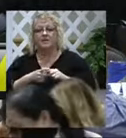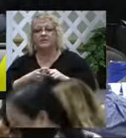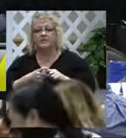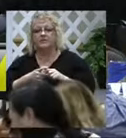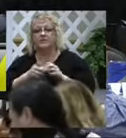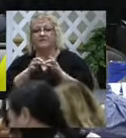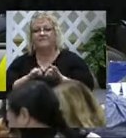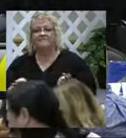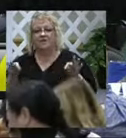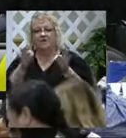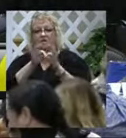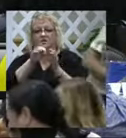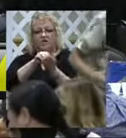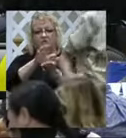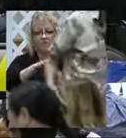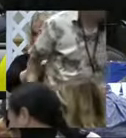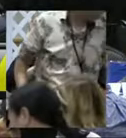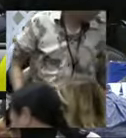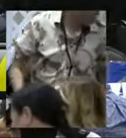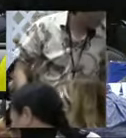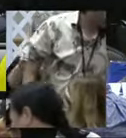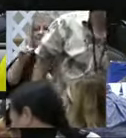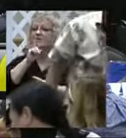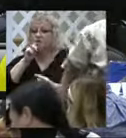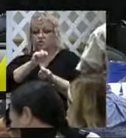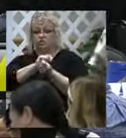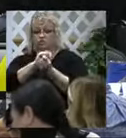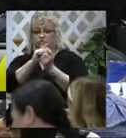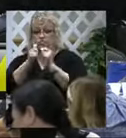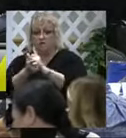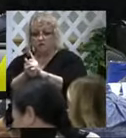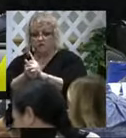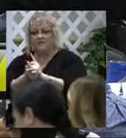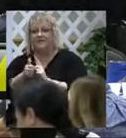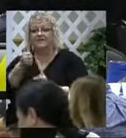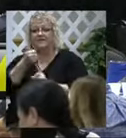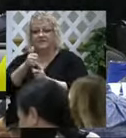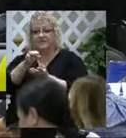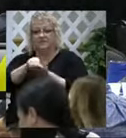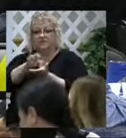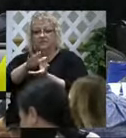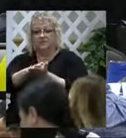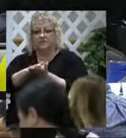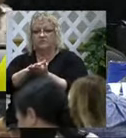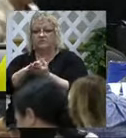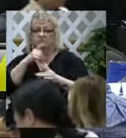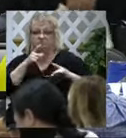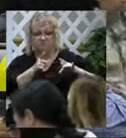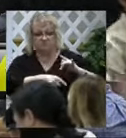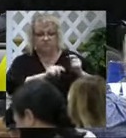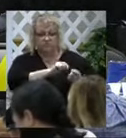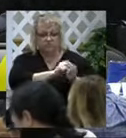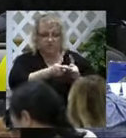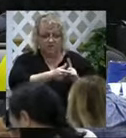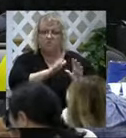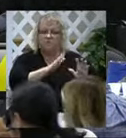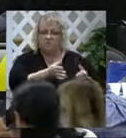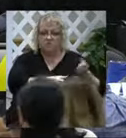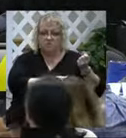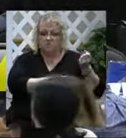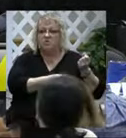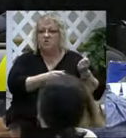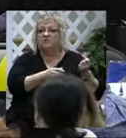vital documents and except for the actual translation of these documents. So I'm going to skip the translation part, but I think that what I